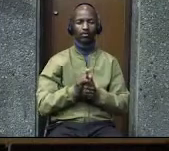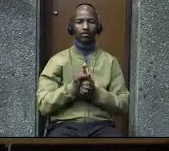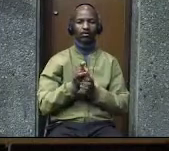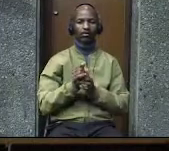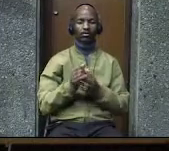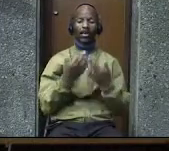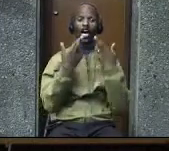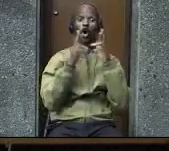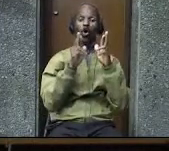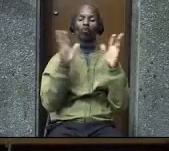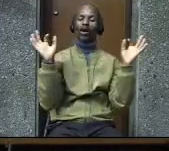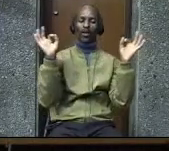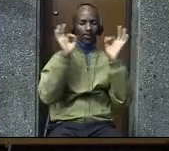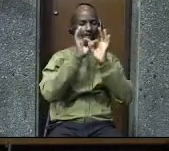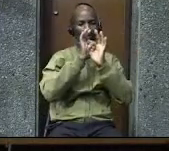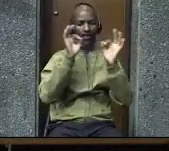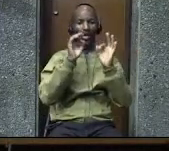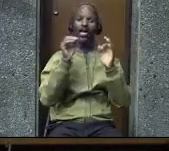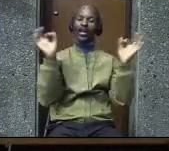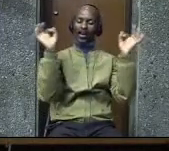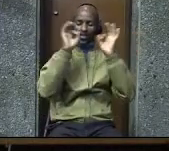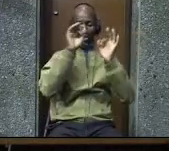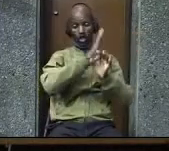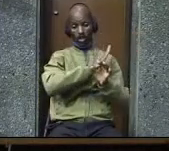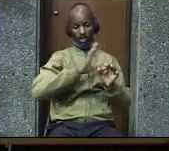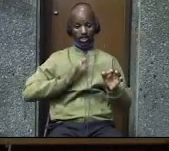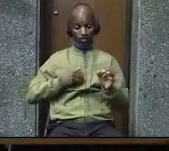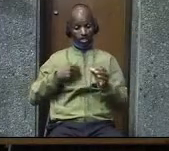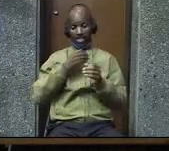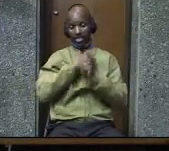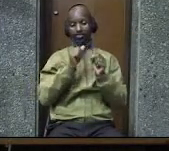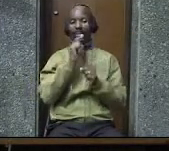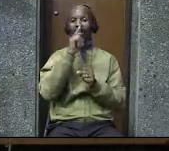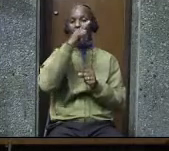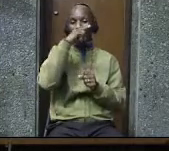I hope there's no councillor that we did not note.